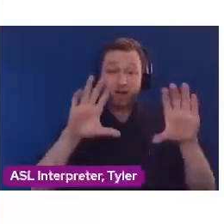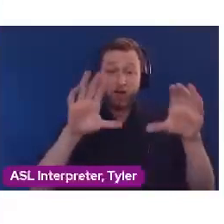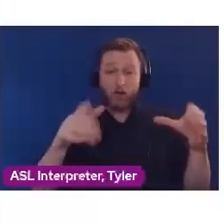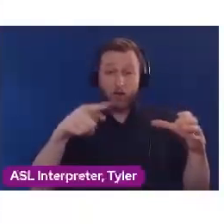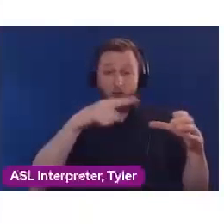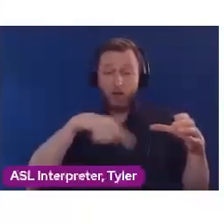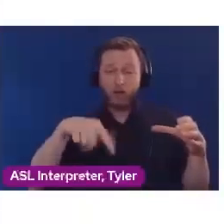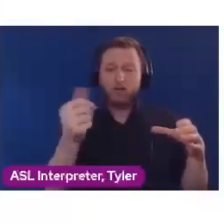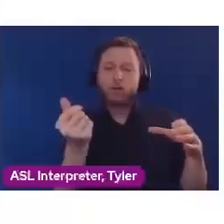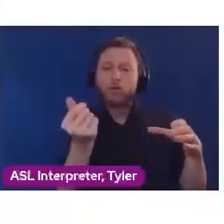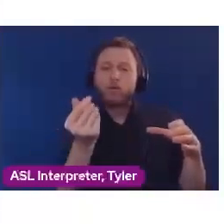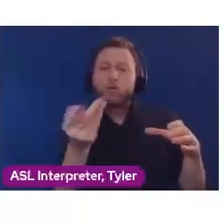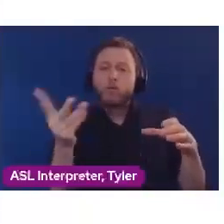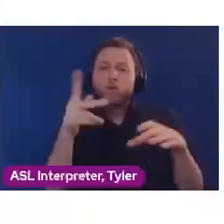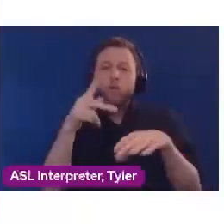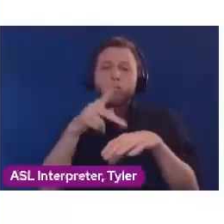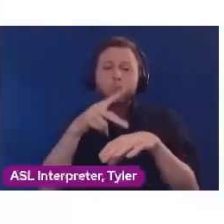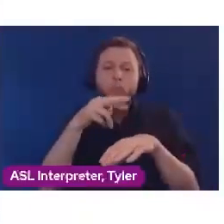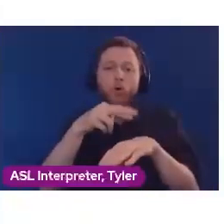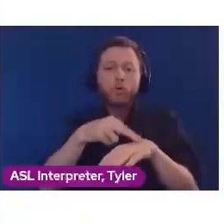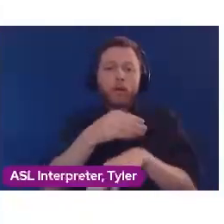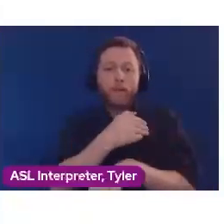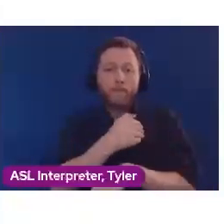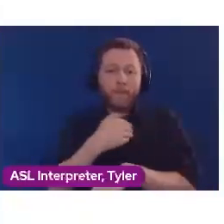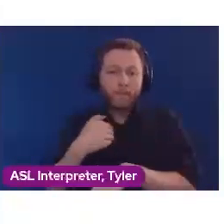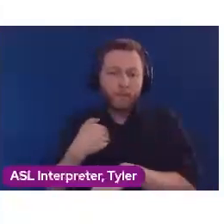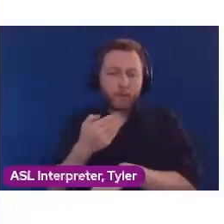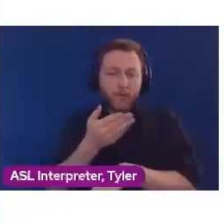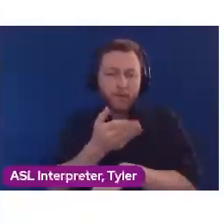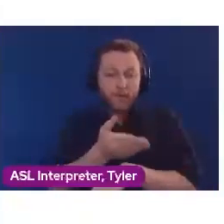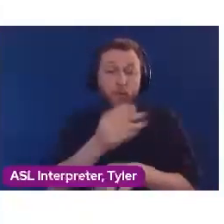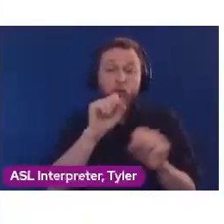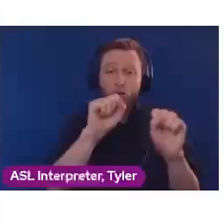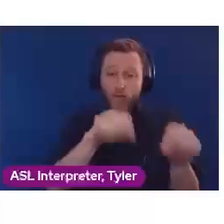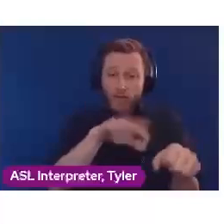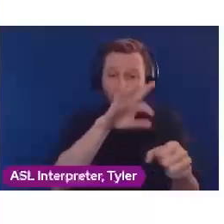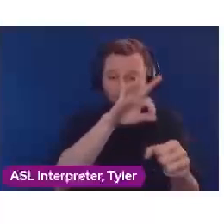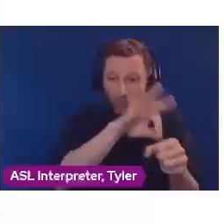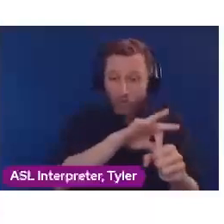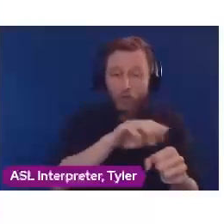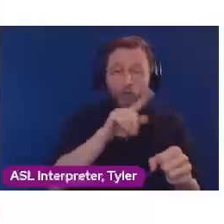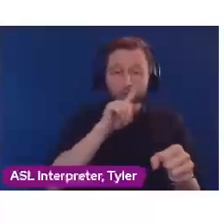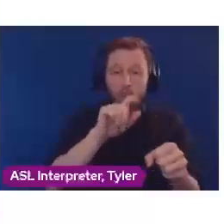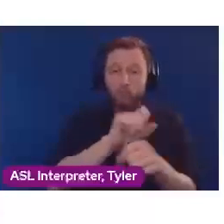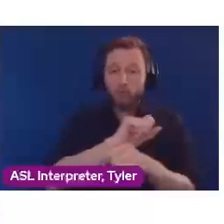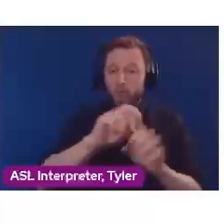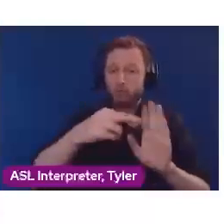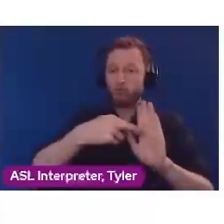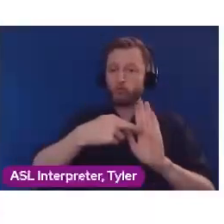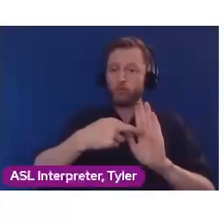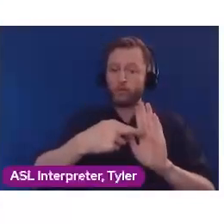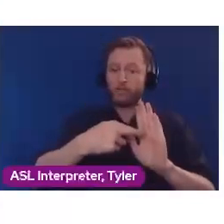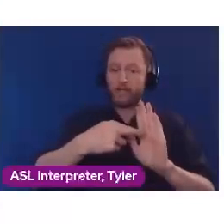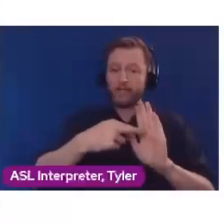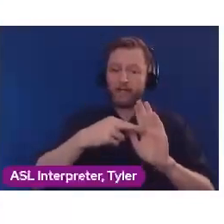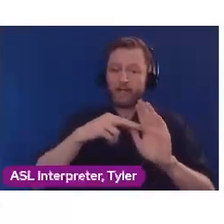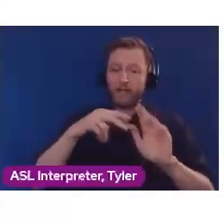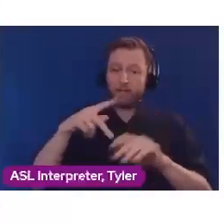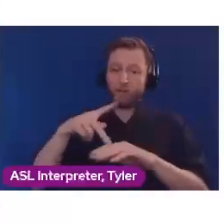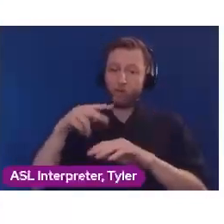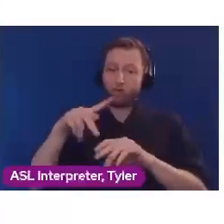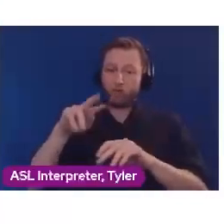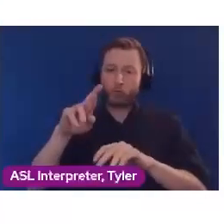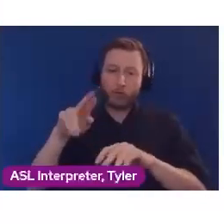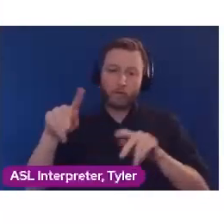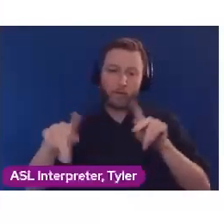that actually can vote and also represent very heavily Puerto Rican populations. And so in the